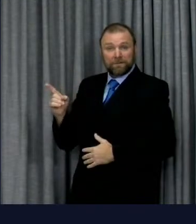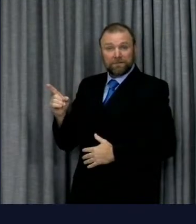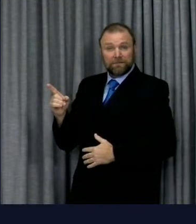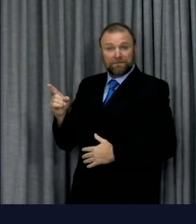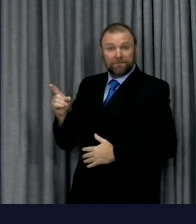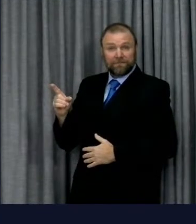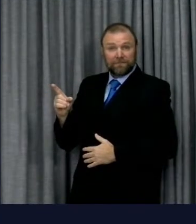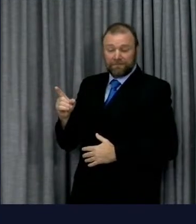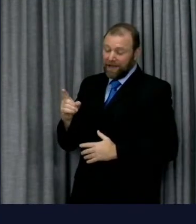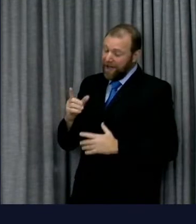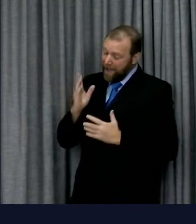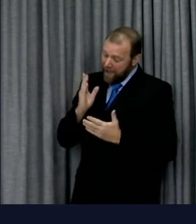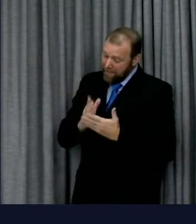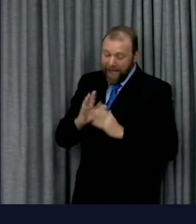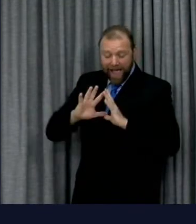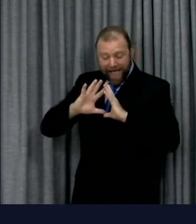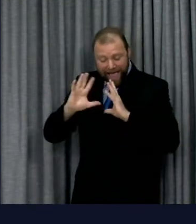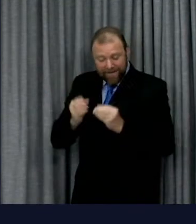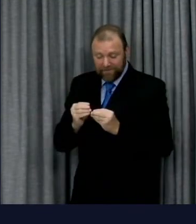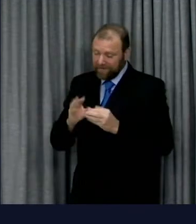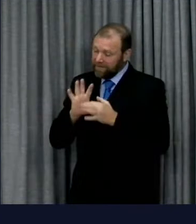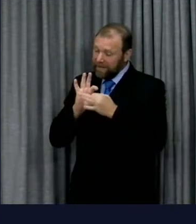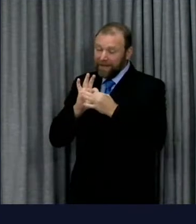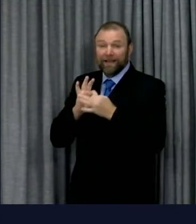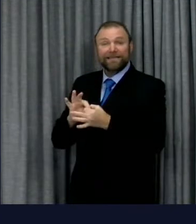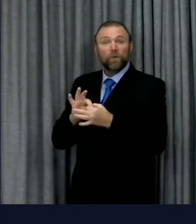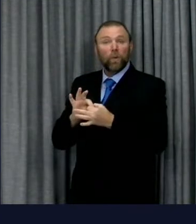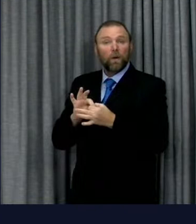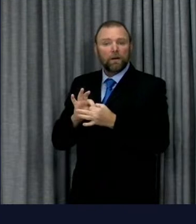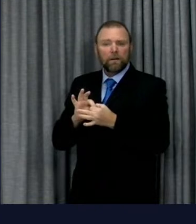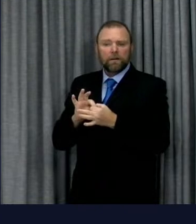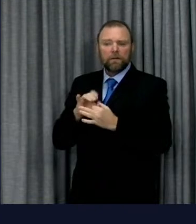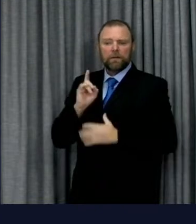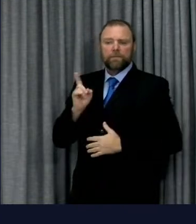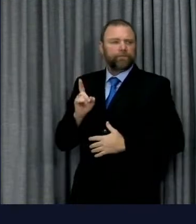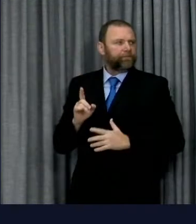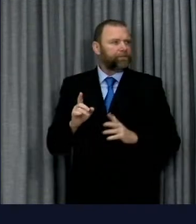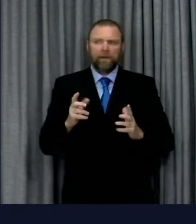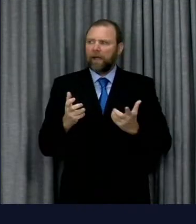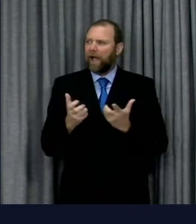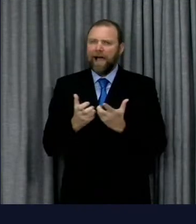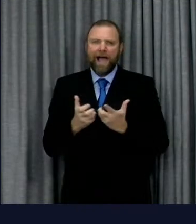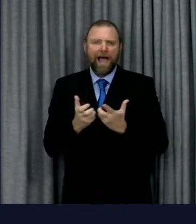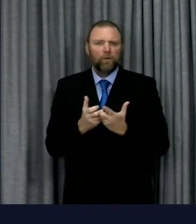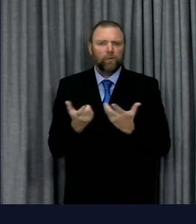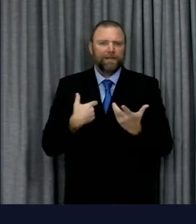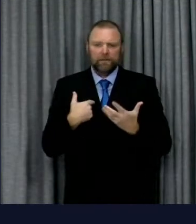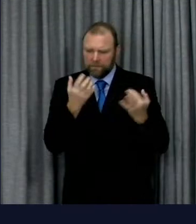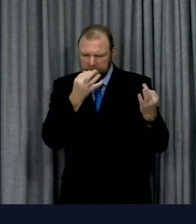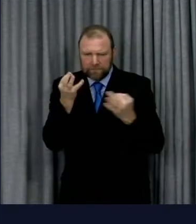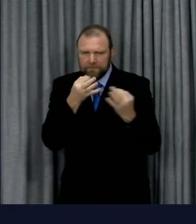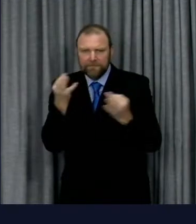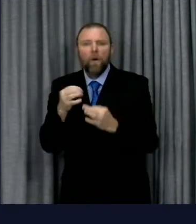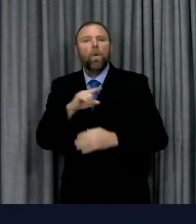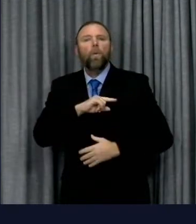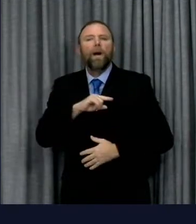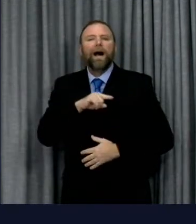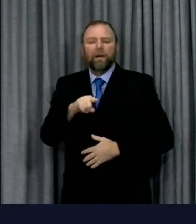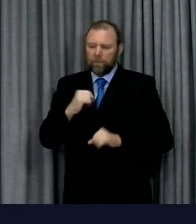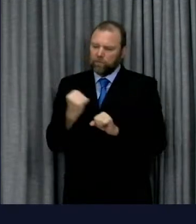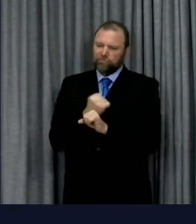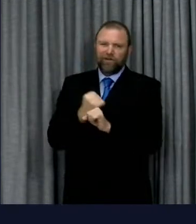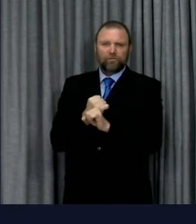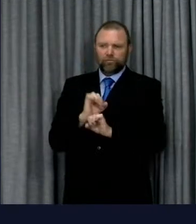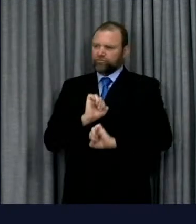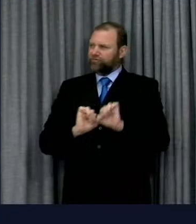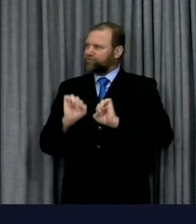seen exclusively through the lens of how does this make a difference to the efforts that are being made to shore up the